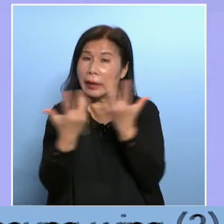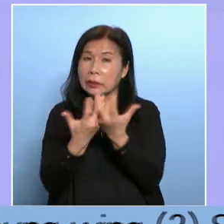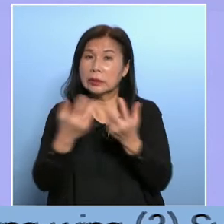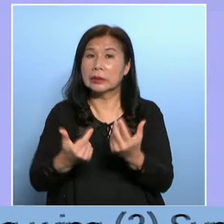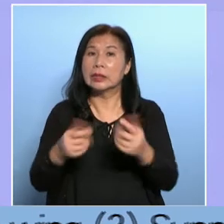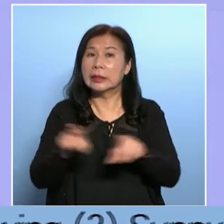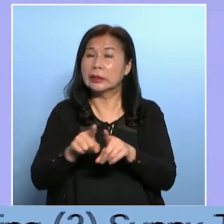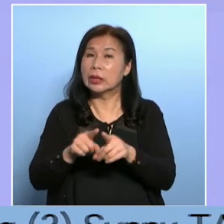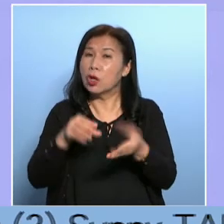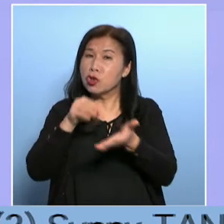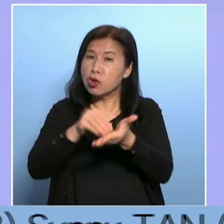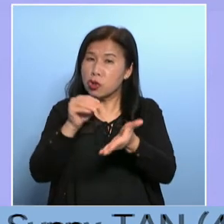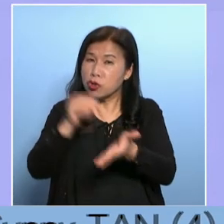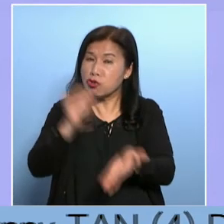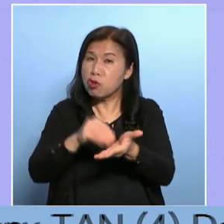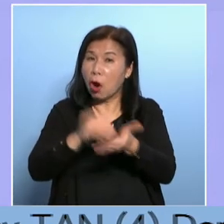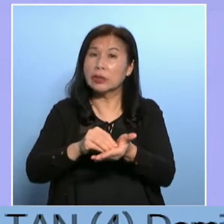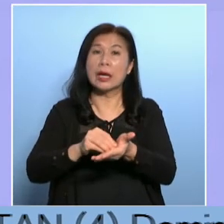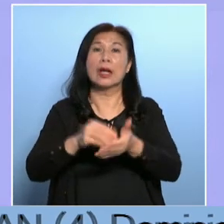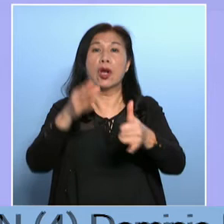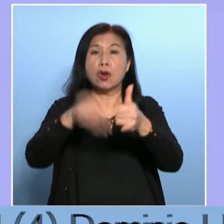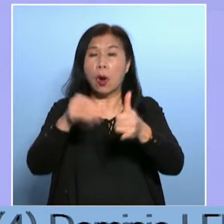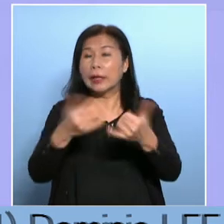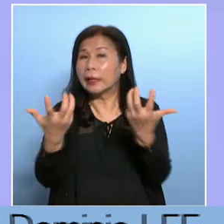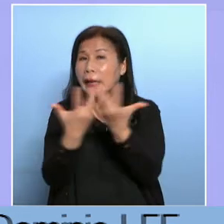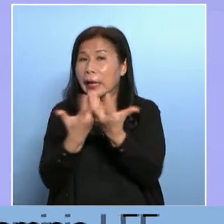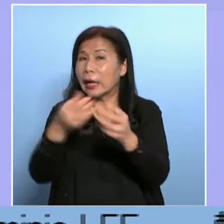we should estimate when the cases will peak